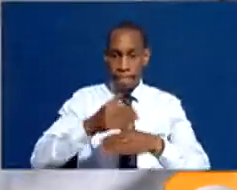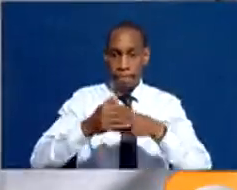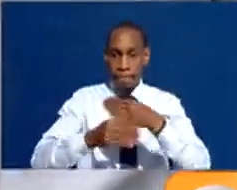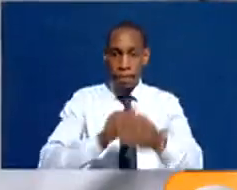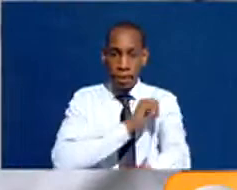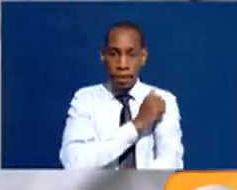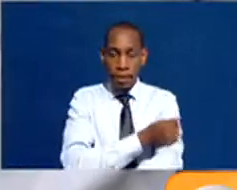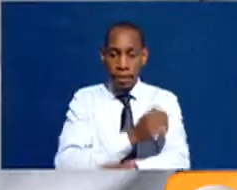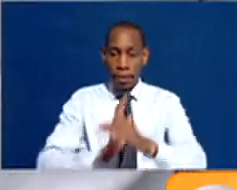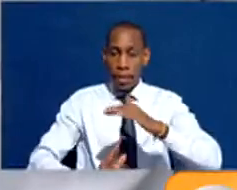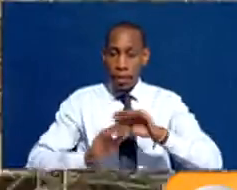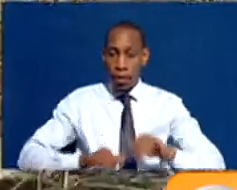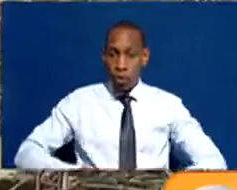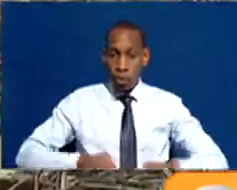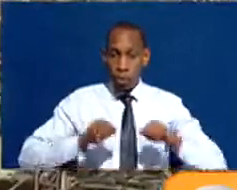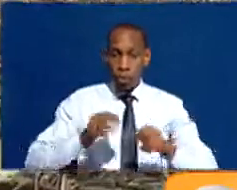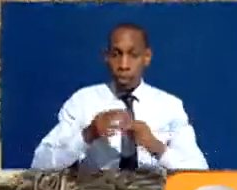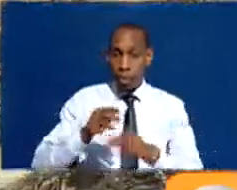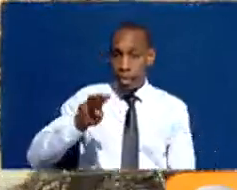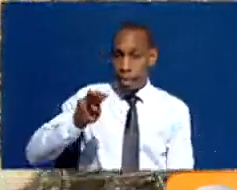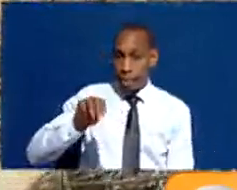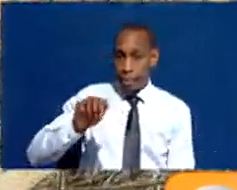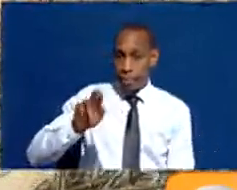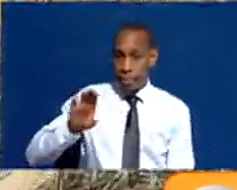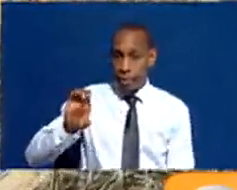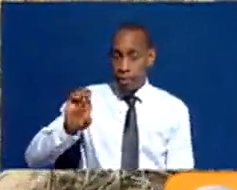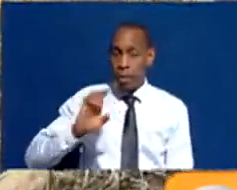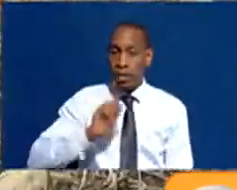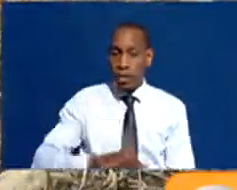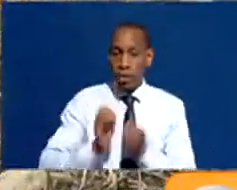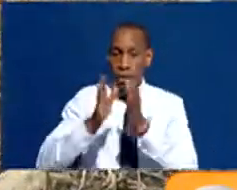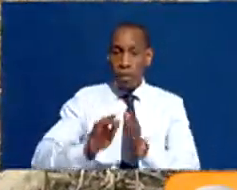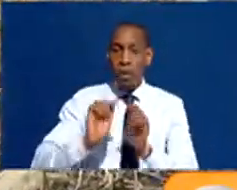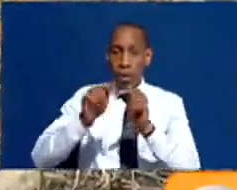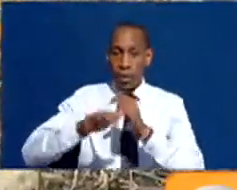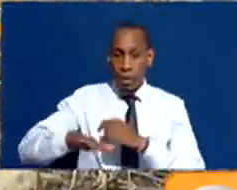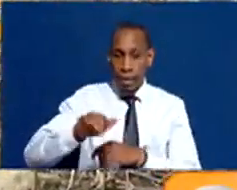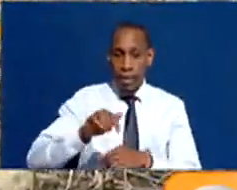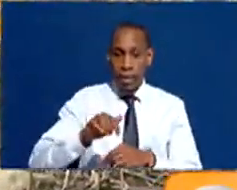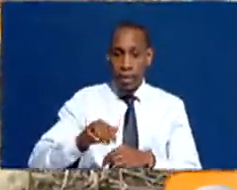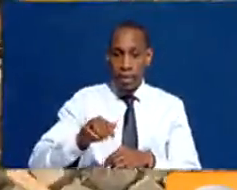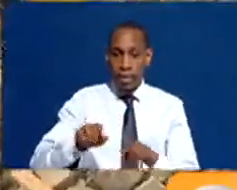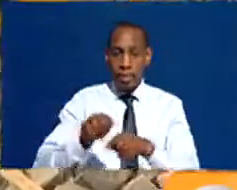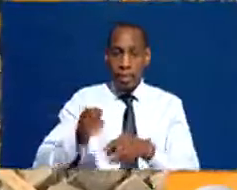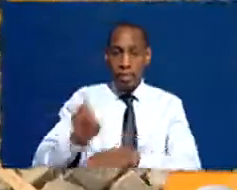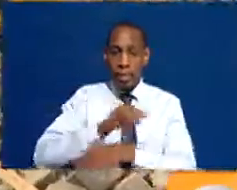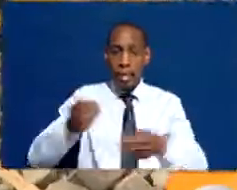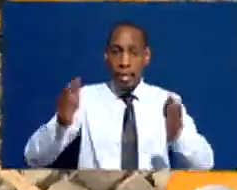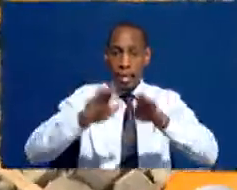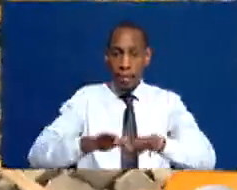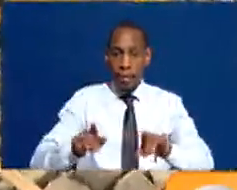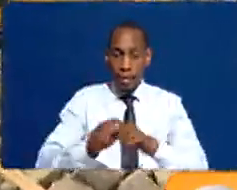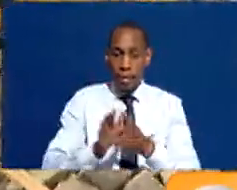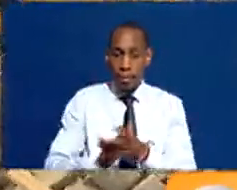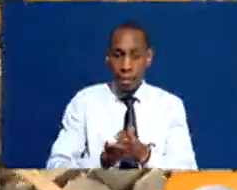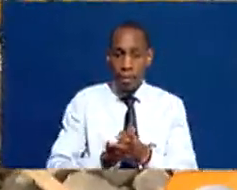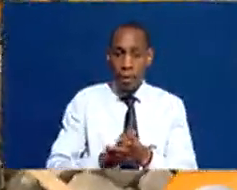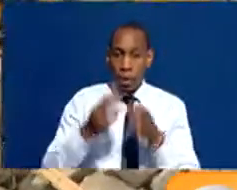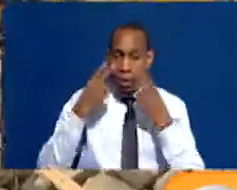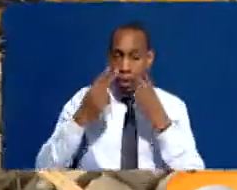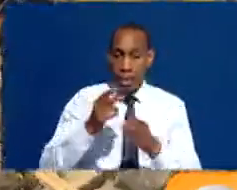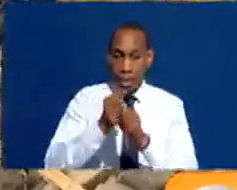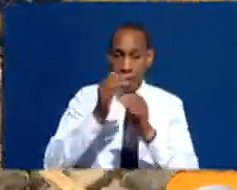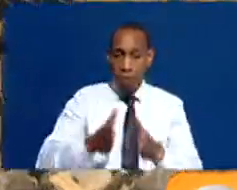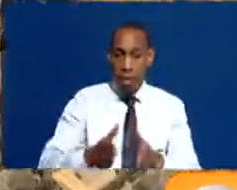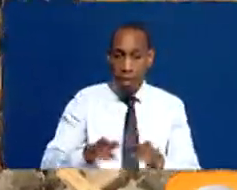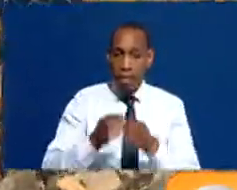Authority CEO Maurice Akech says his officers had visited the site on the day of the collapse and found the construction workers on site.